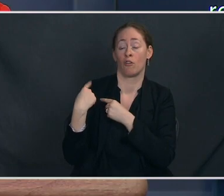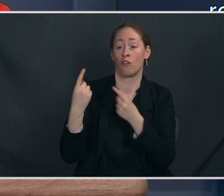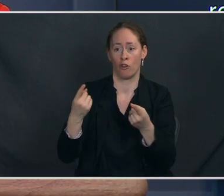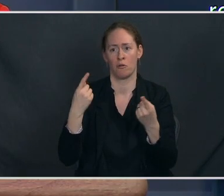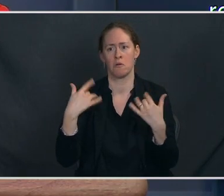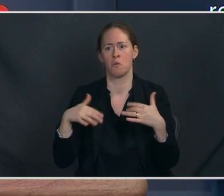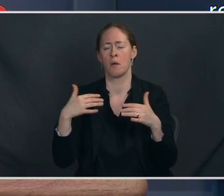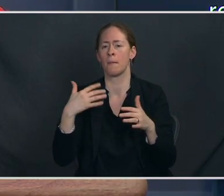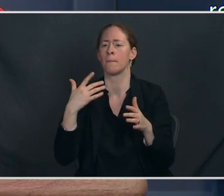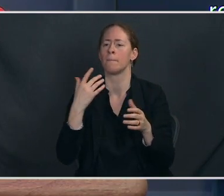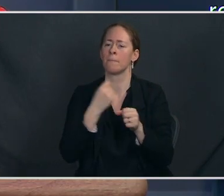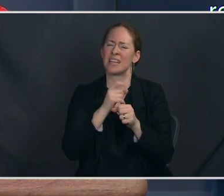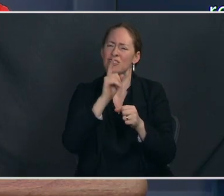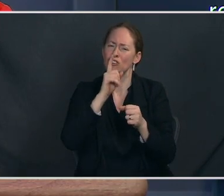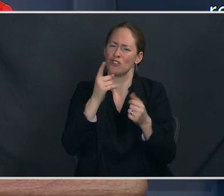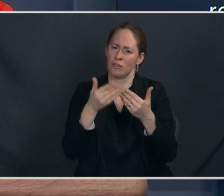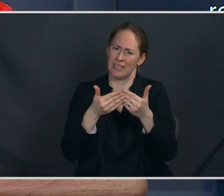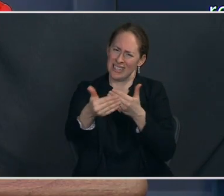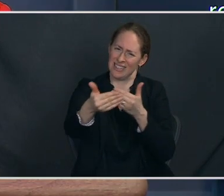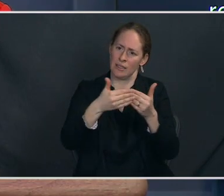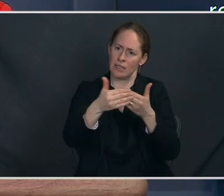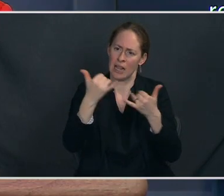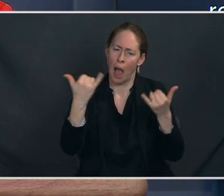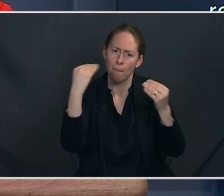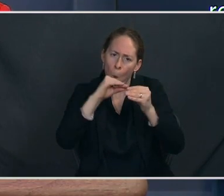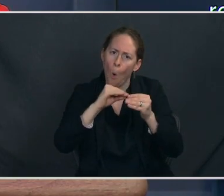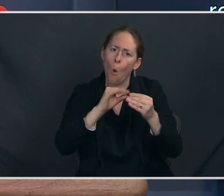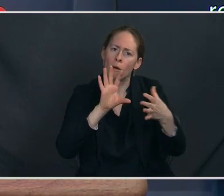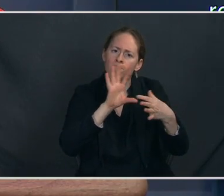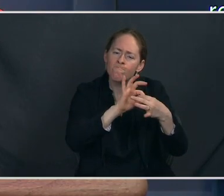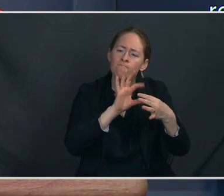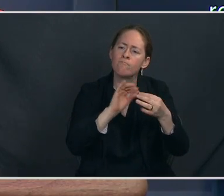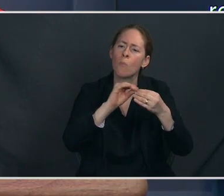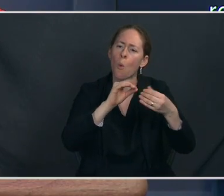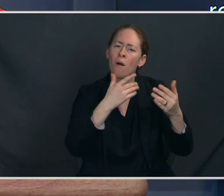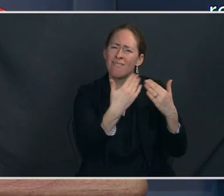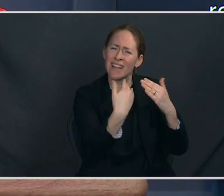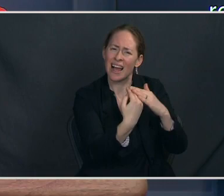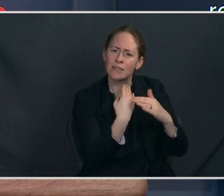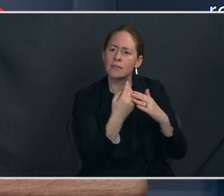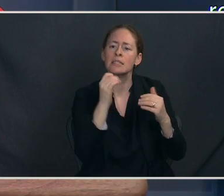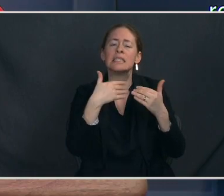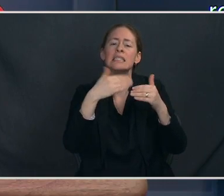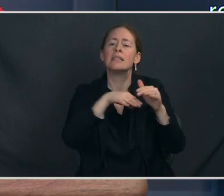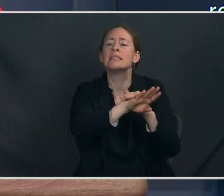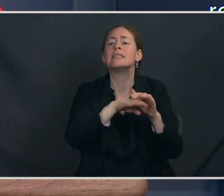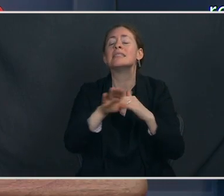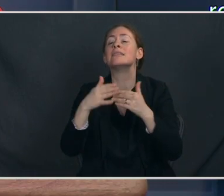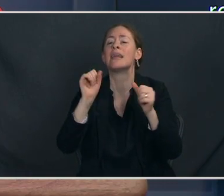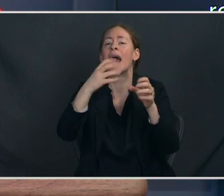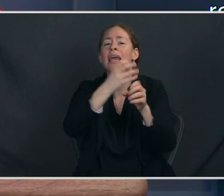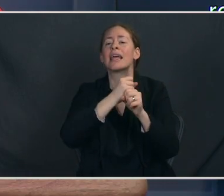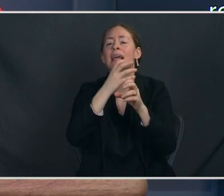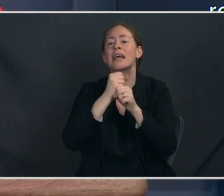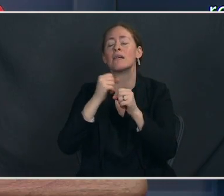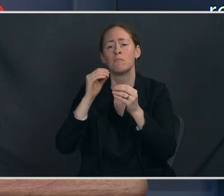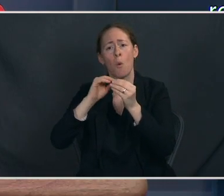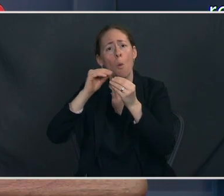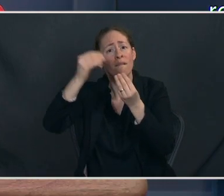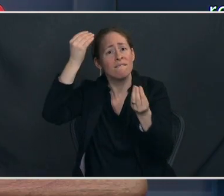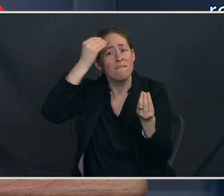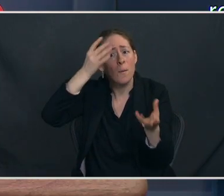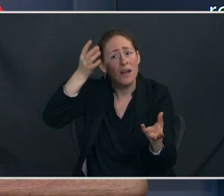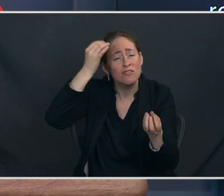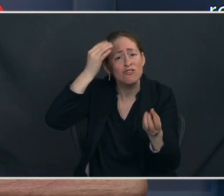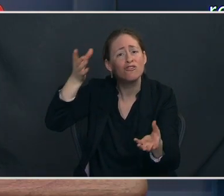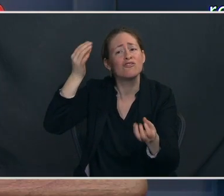to communities of color for healthcare, greater communications and public campaign about